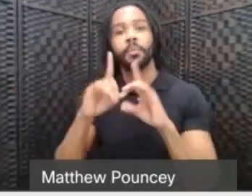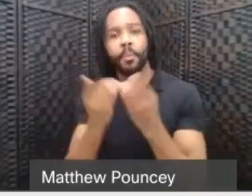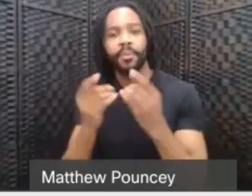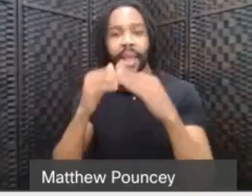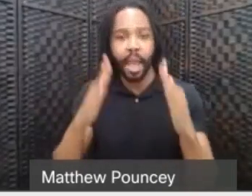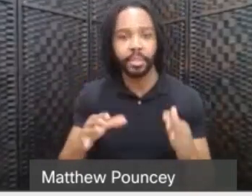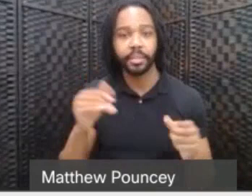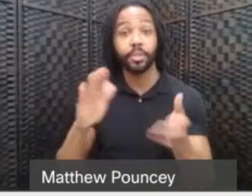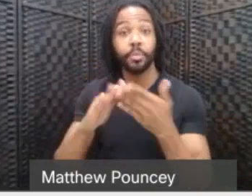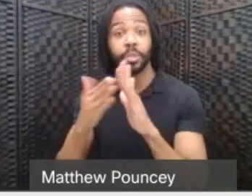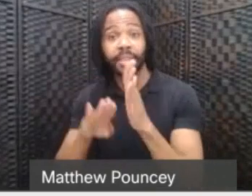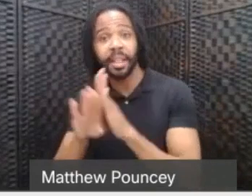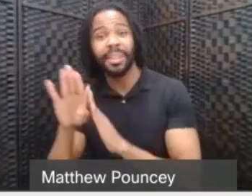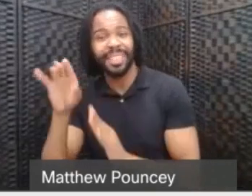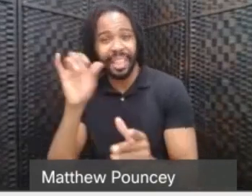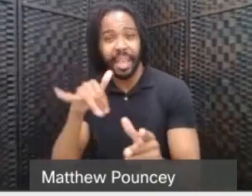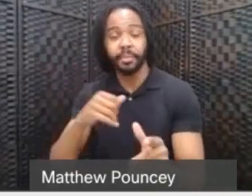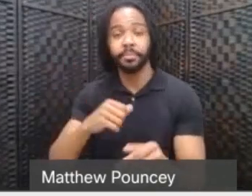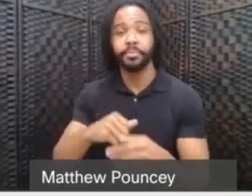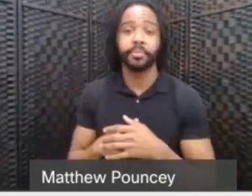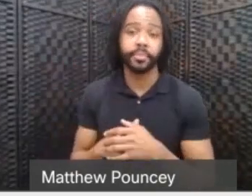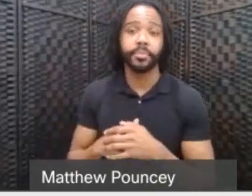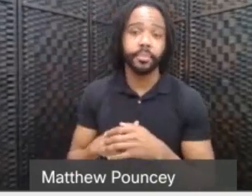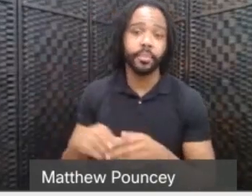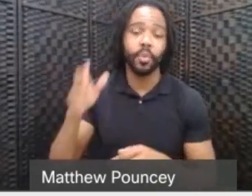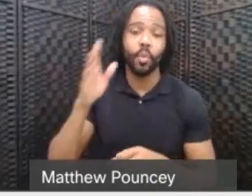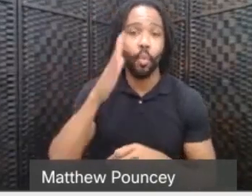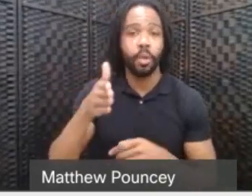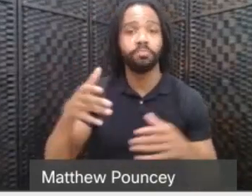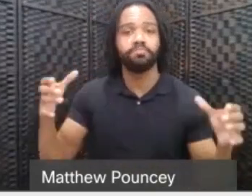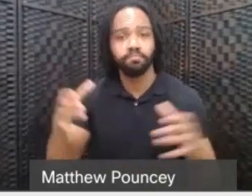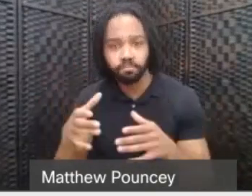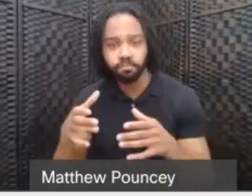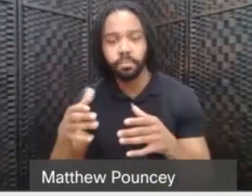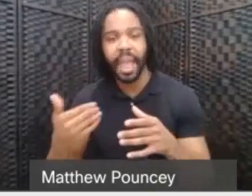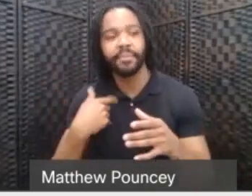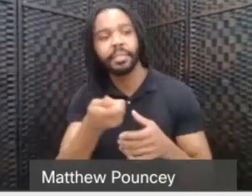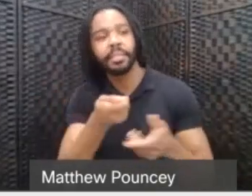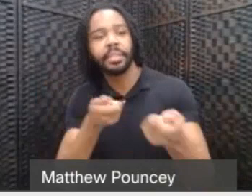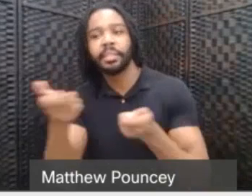Development, excuse me, will be pulling together a focus group,